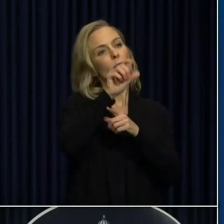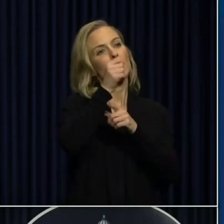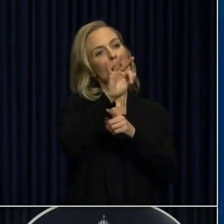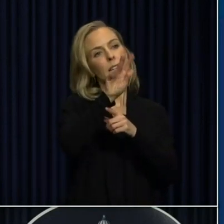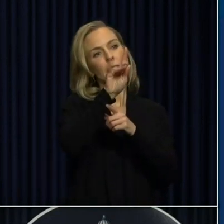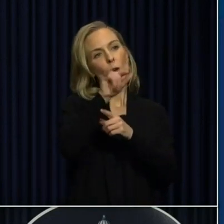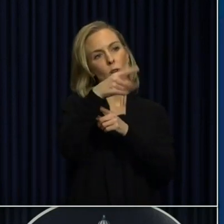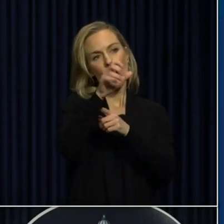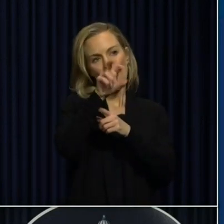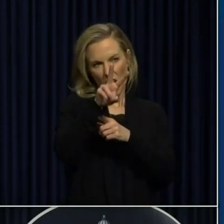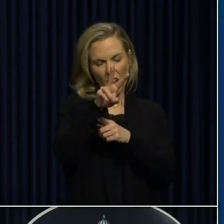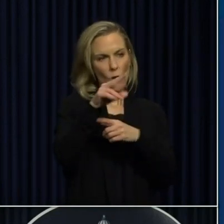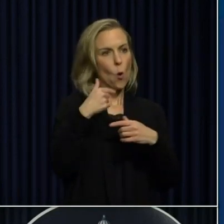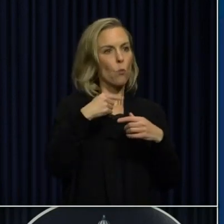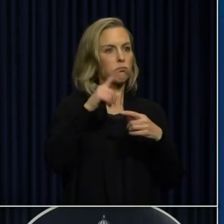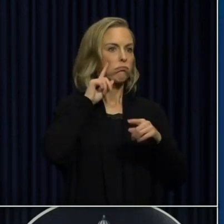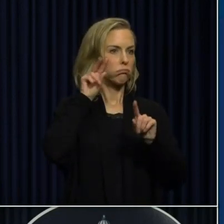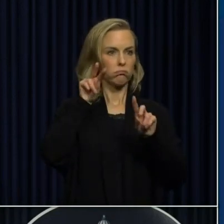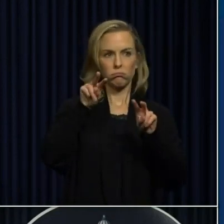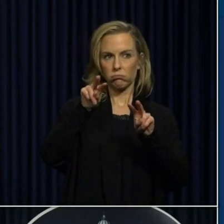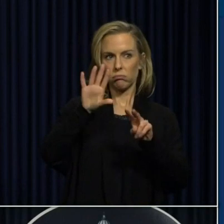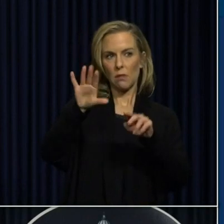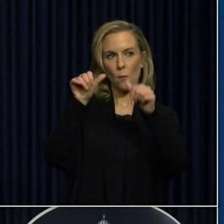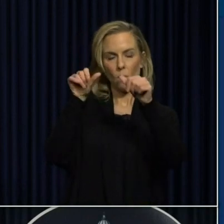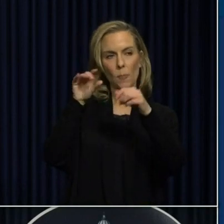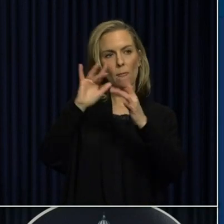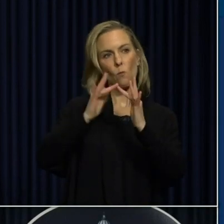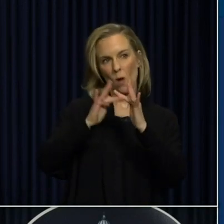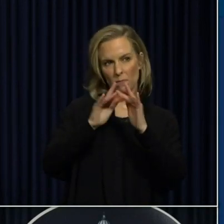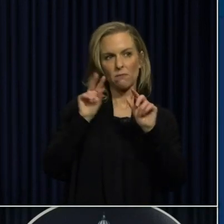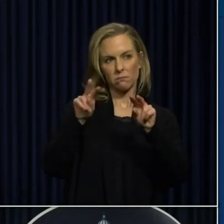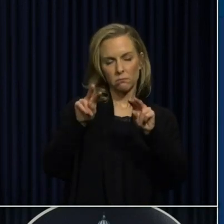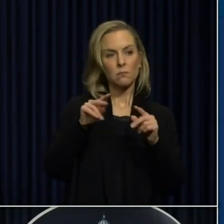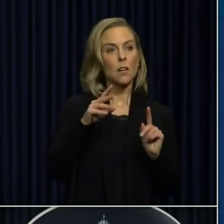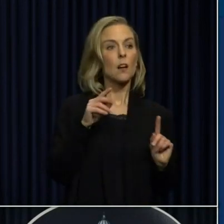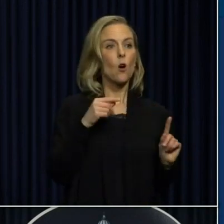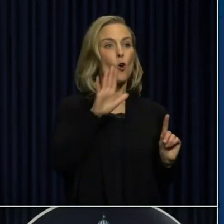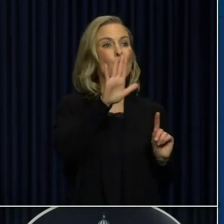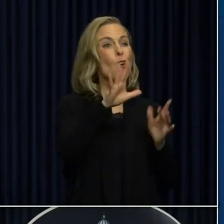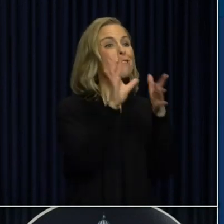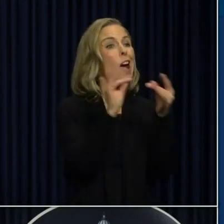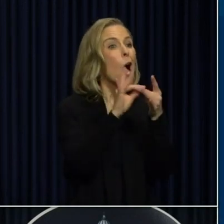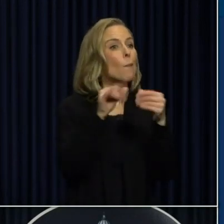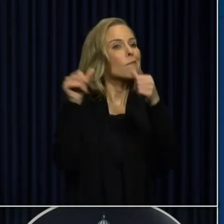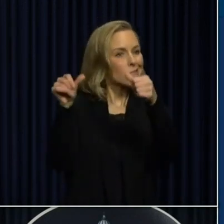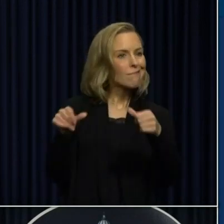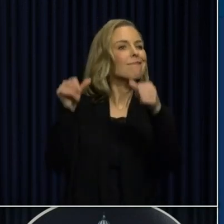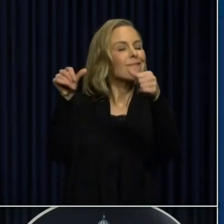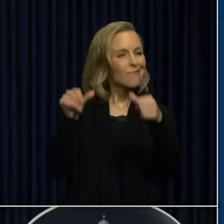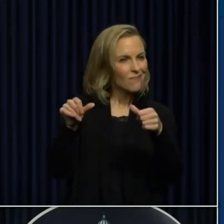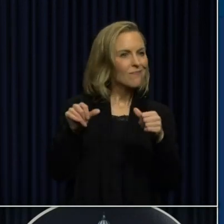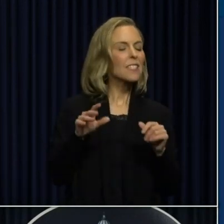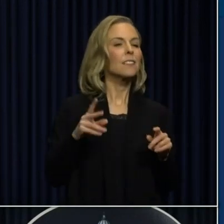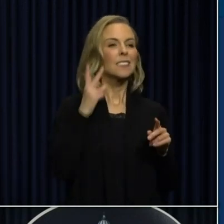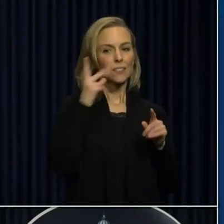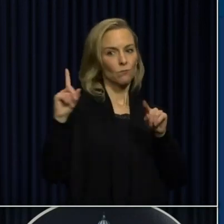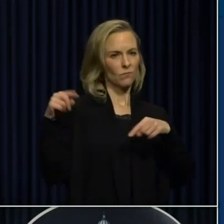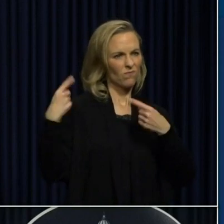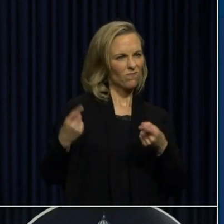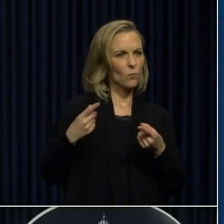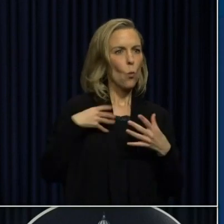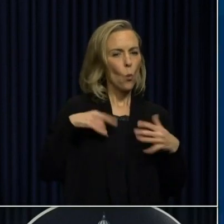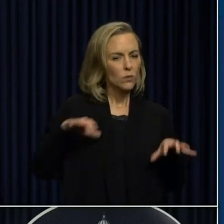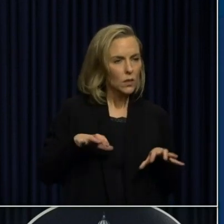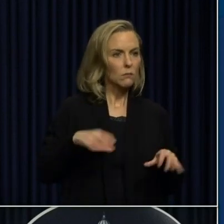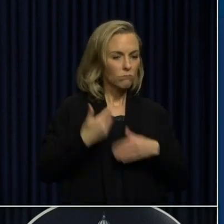kycovid19.ky.gov. It is updated all the time, and we look at your comments. We hadn't updated the actions that we've taken in the last 3 or